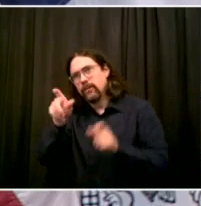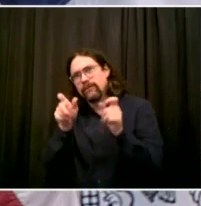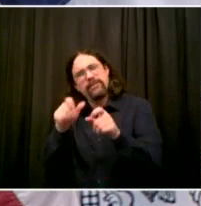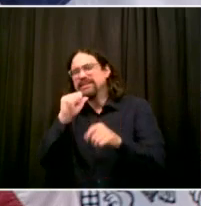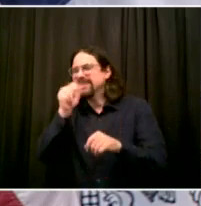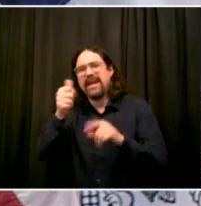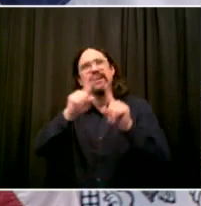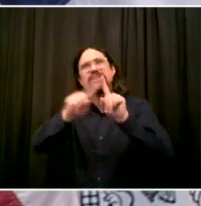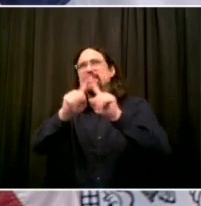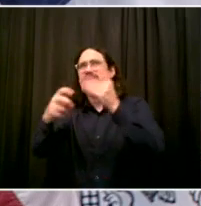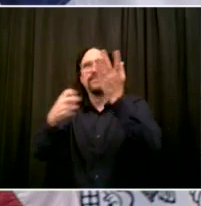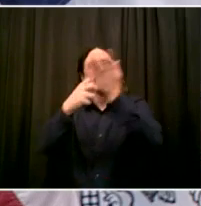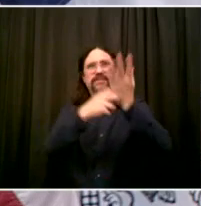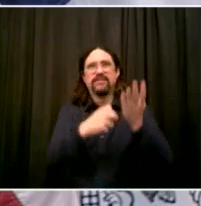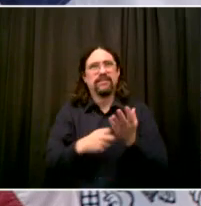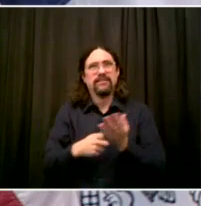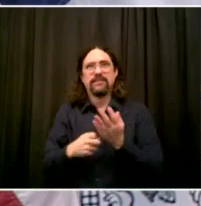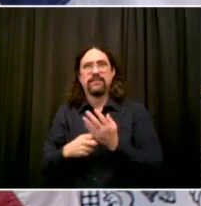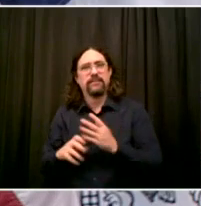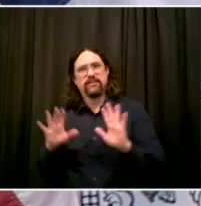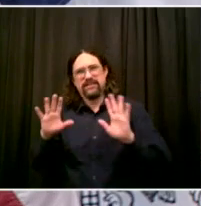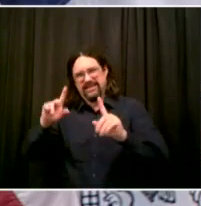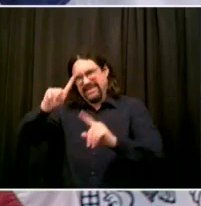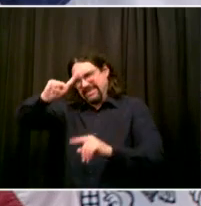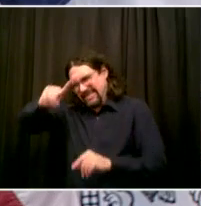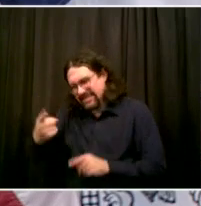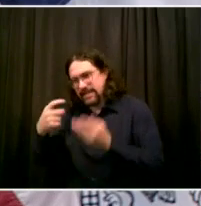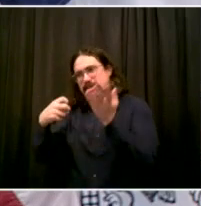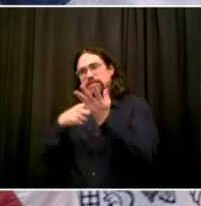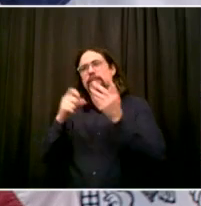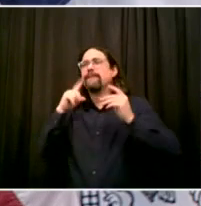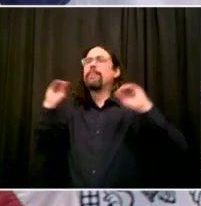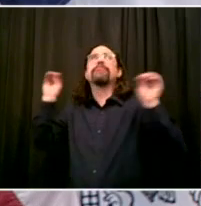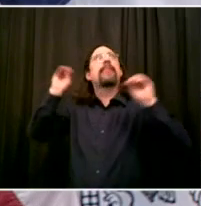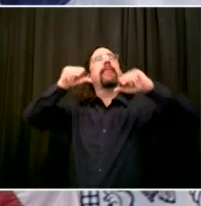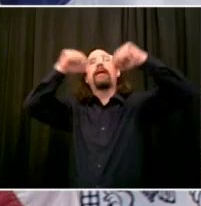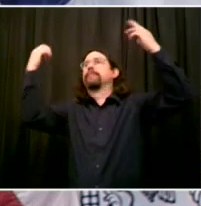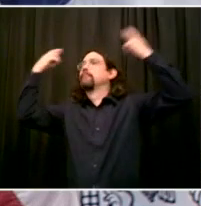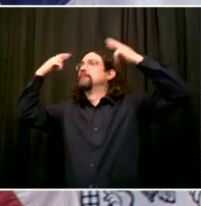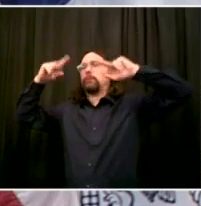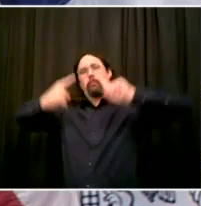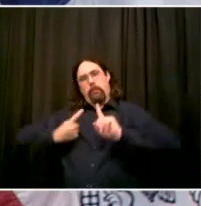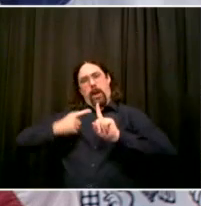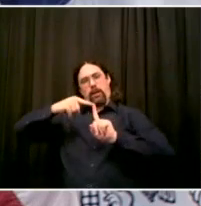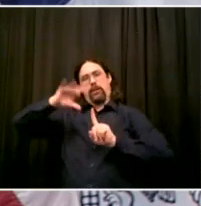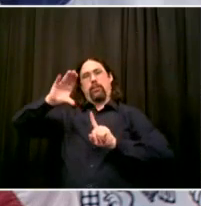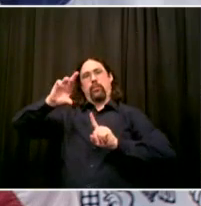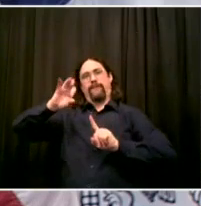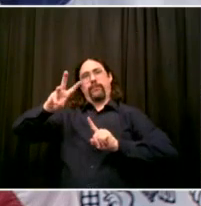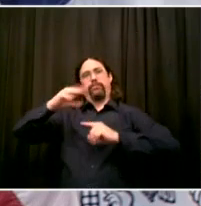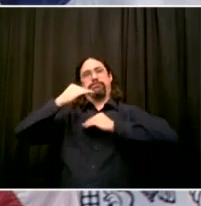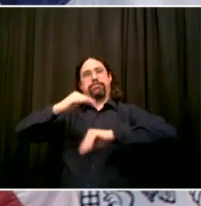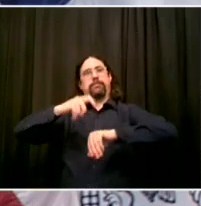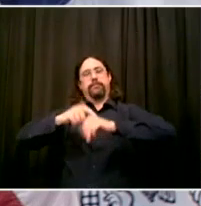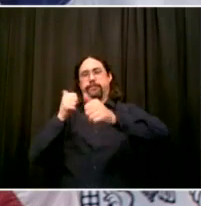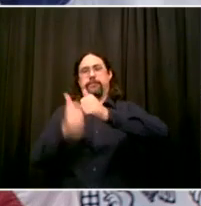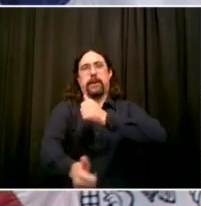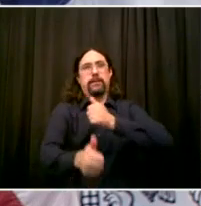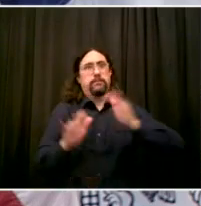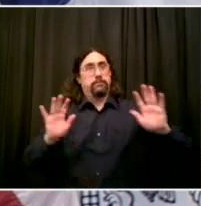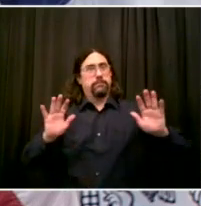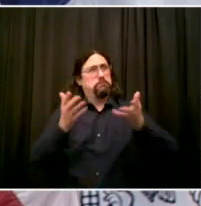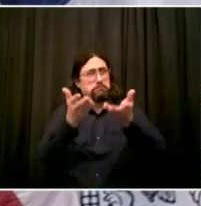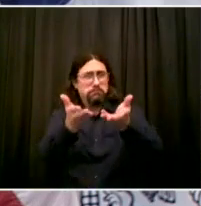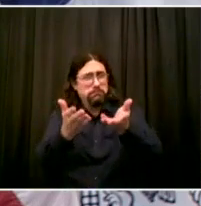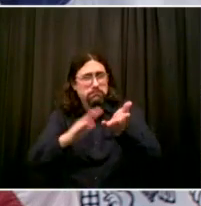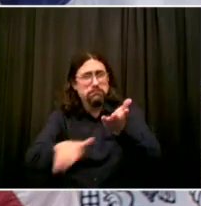and I respect your reporting, but I don't agree with the frame of the question. It's just too simplistic to say that's the whole story. So we